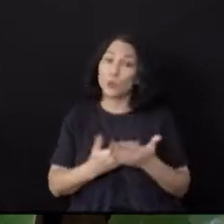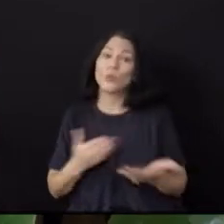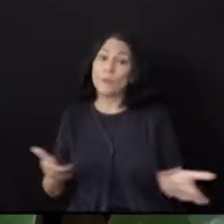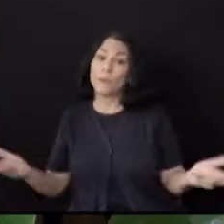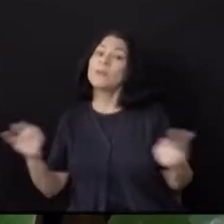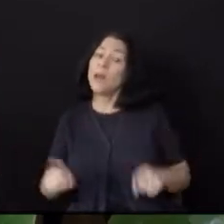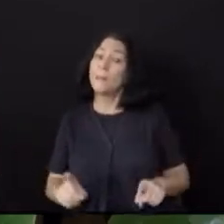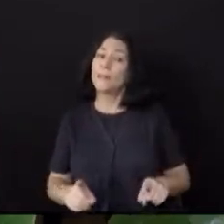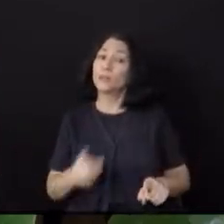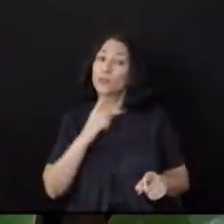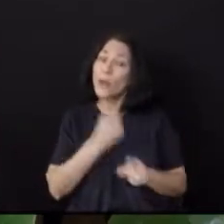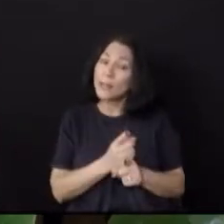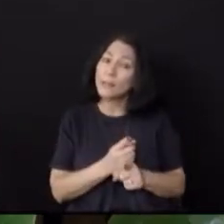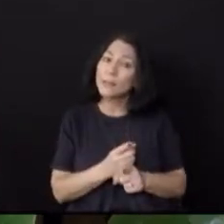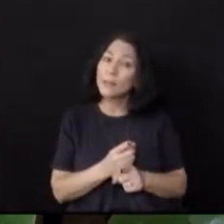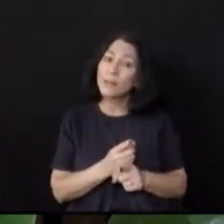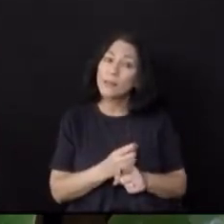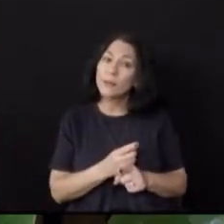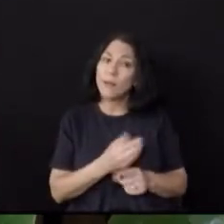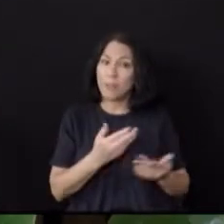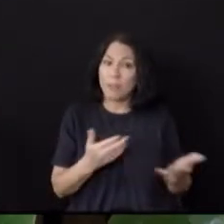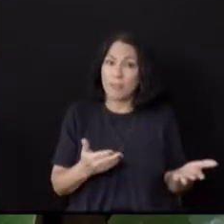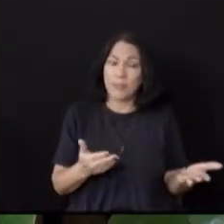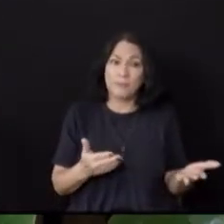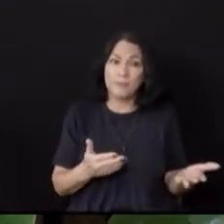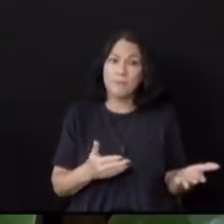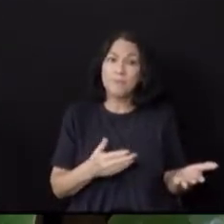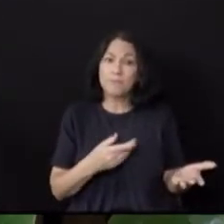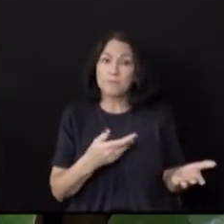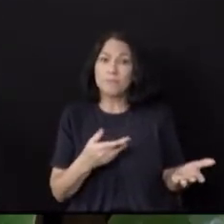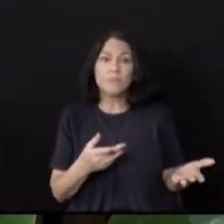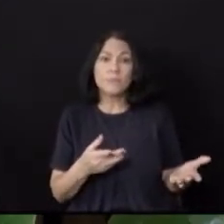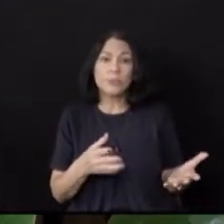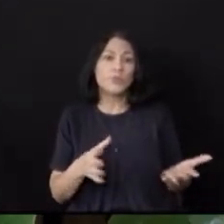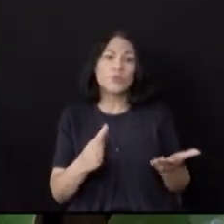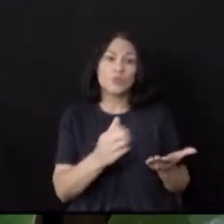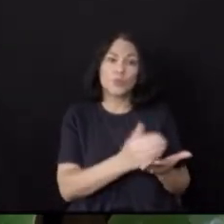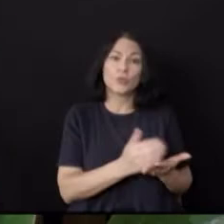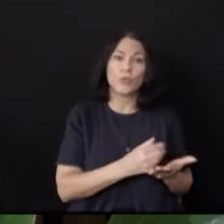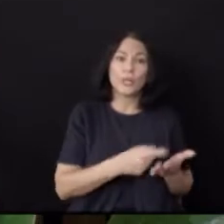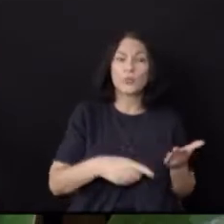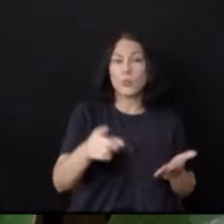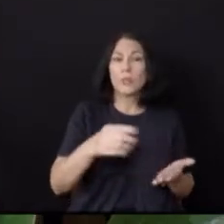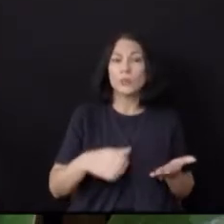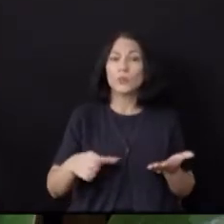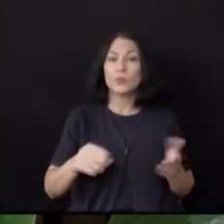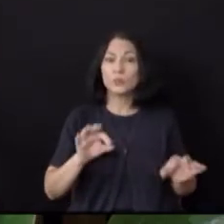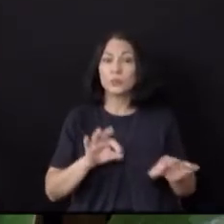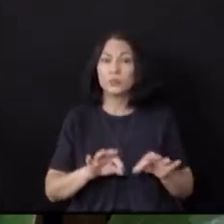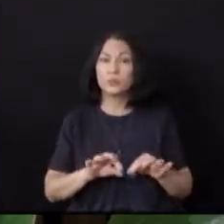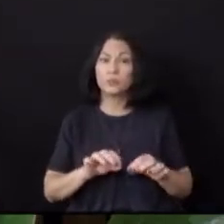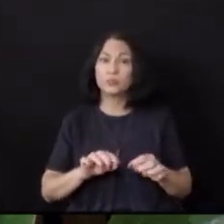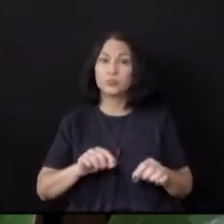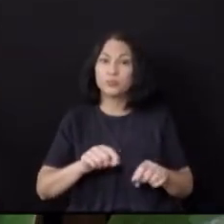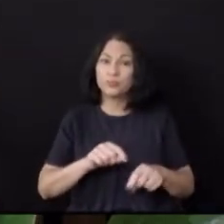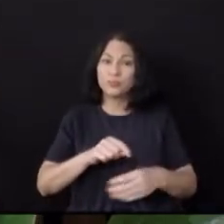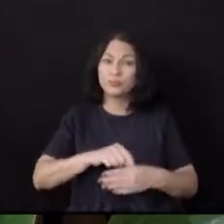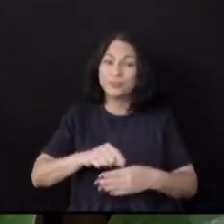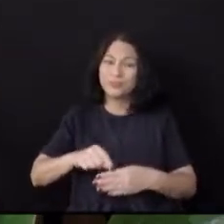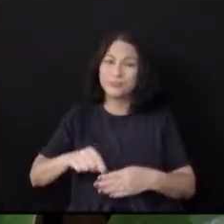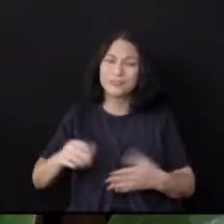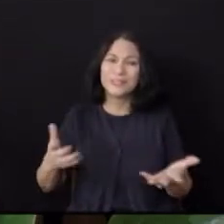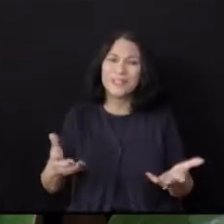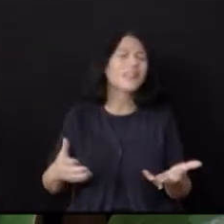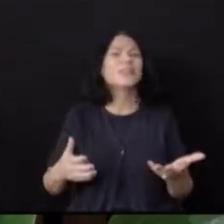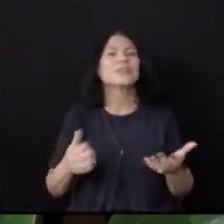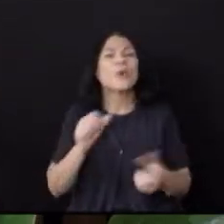to be? I mean, what goes around comes around. We get that. Hey, you reap what you sow. Ben, that's in the Bible, isn't it? Work hard, save a lot,